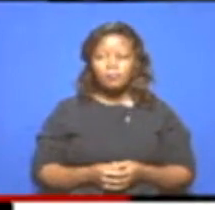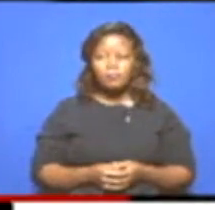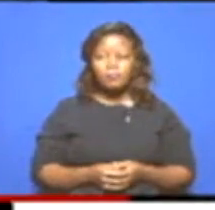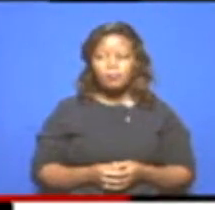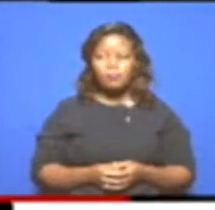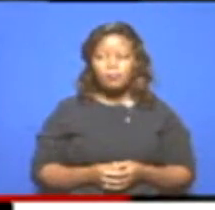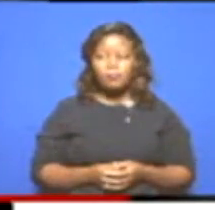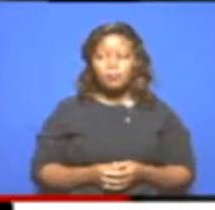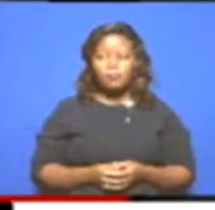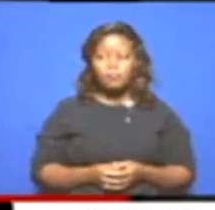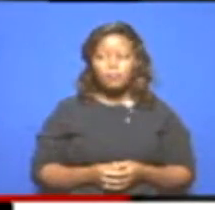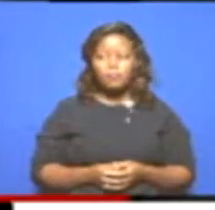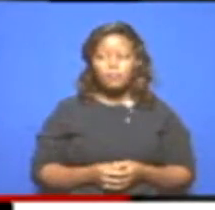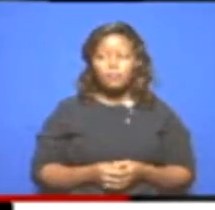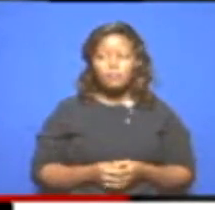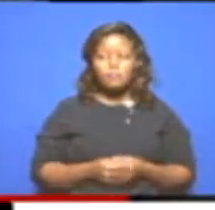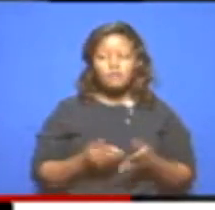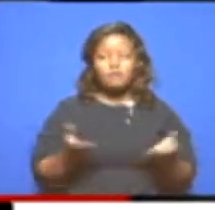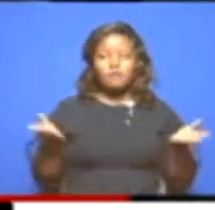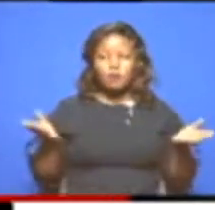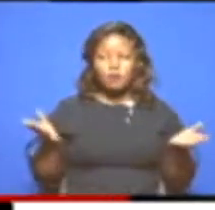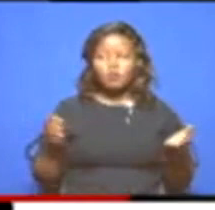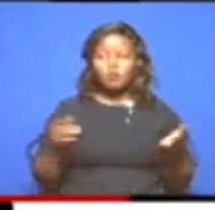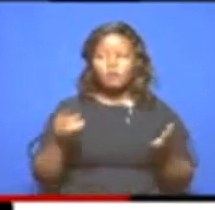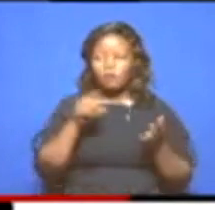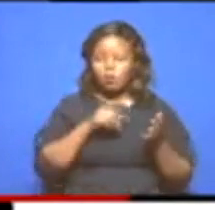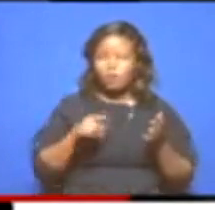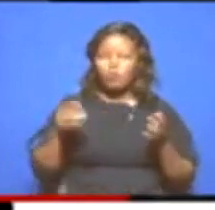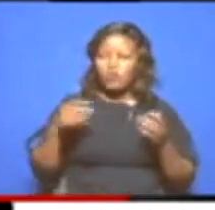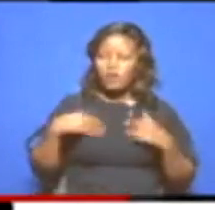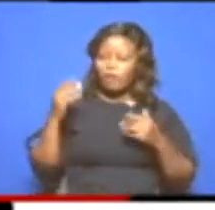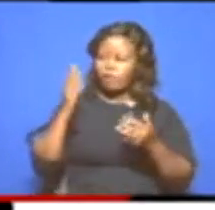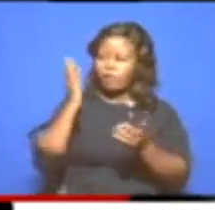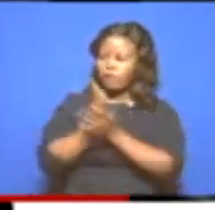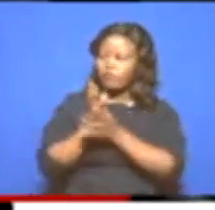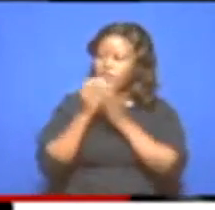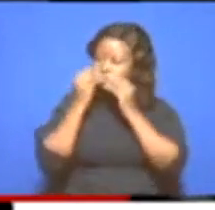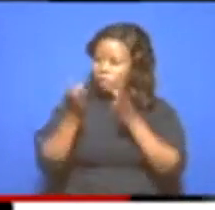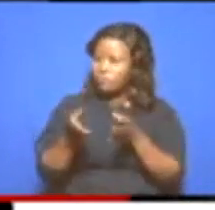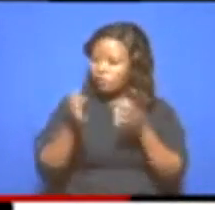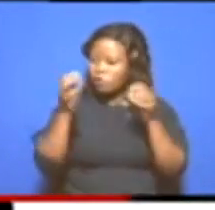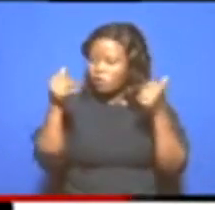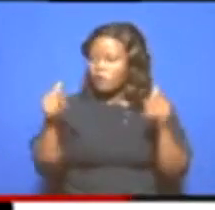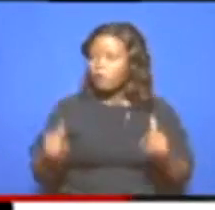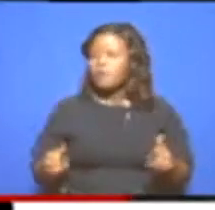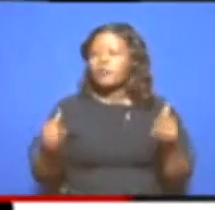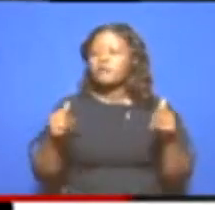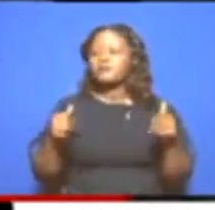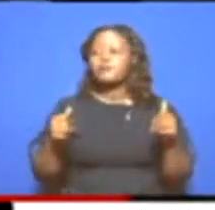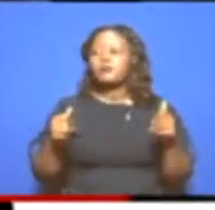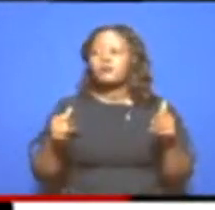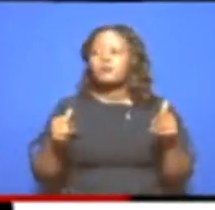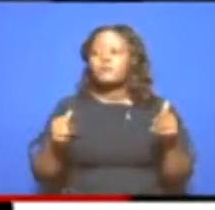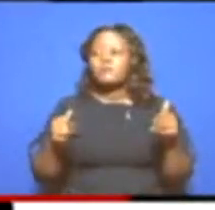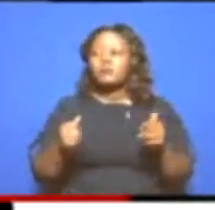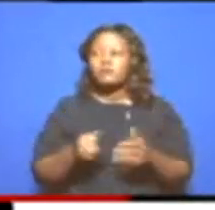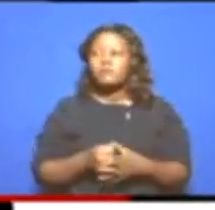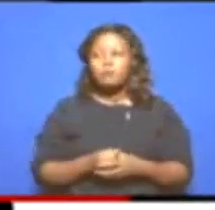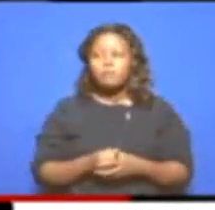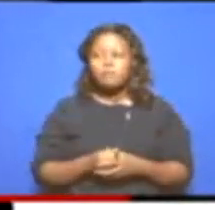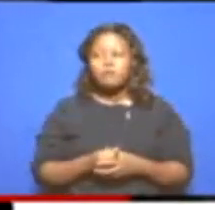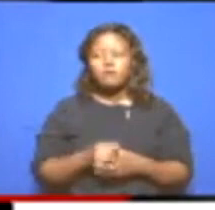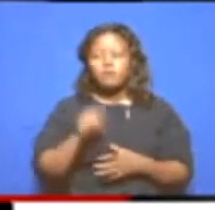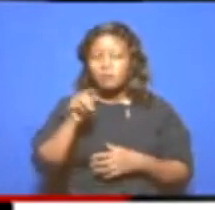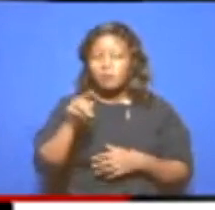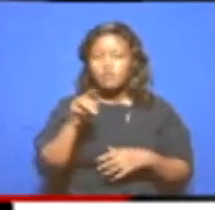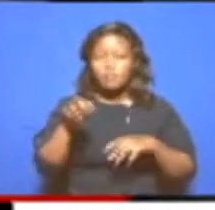No, at this point we can't say that we have conclusive data, but we can undertake to provide. But you believe it is a national problem? It is a national